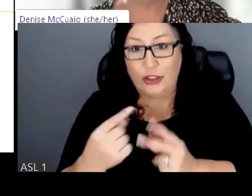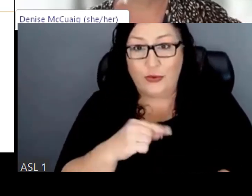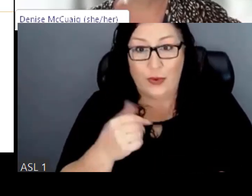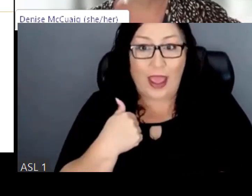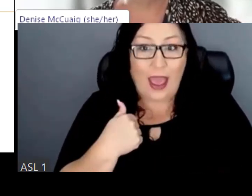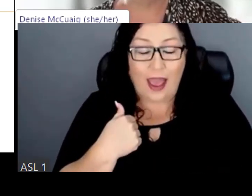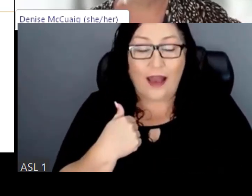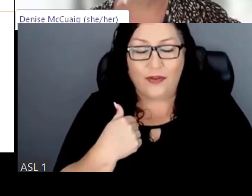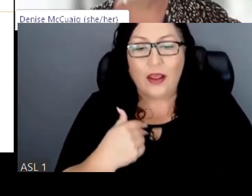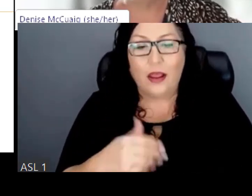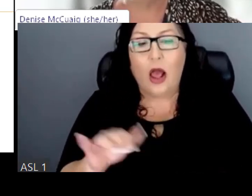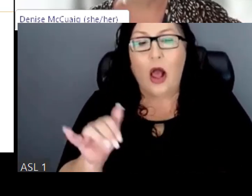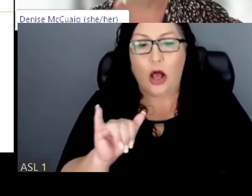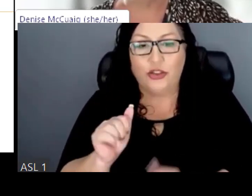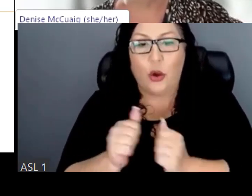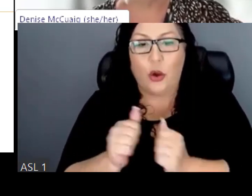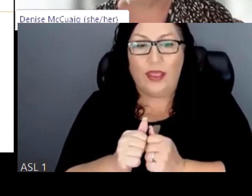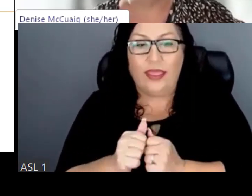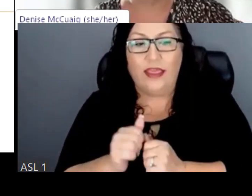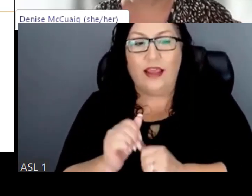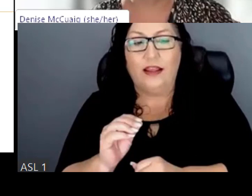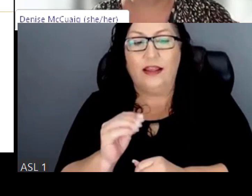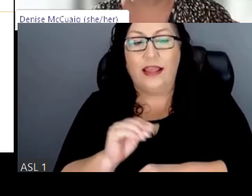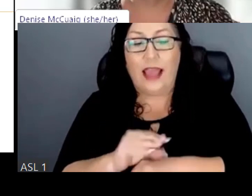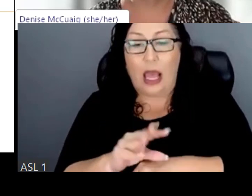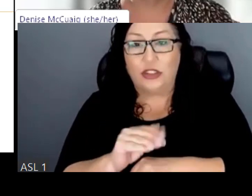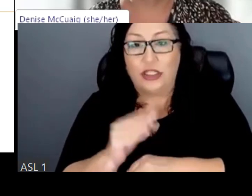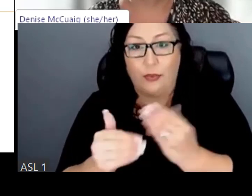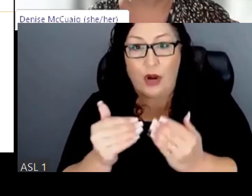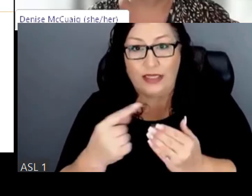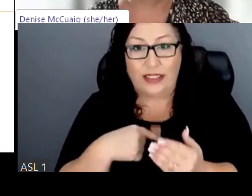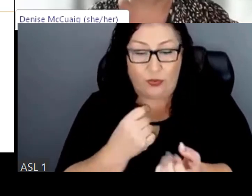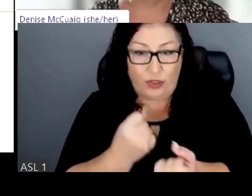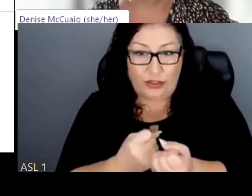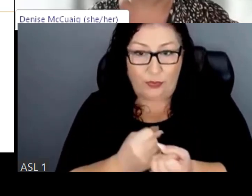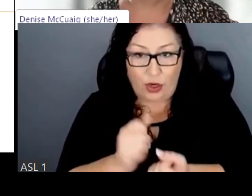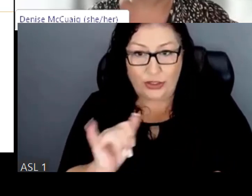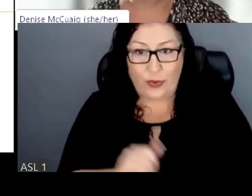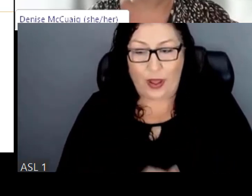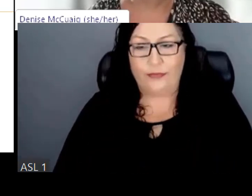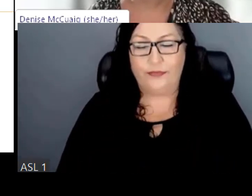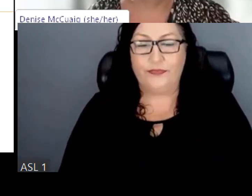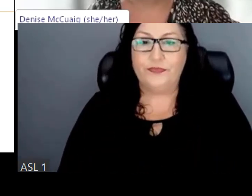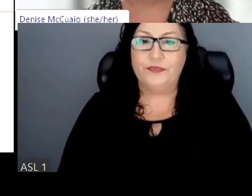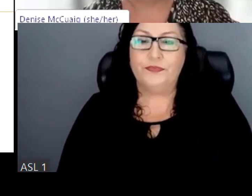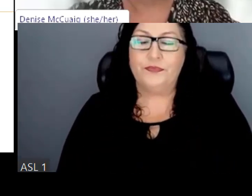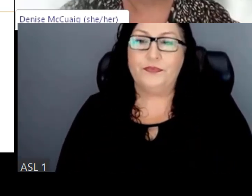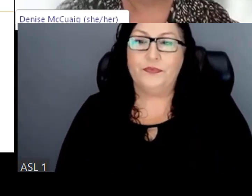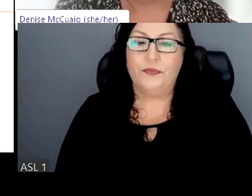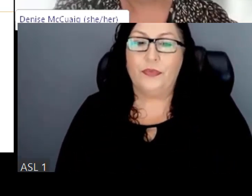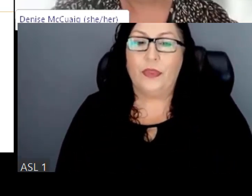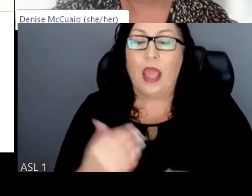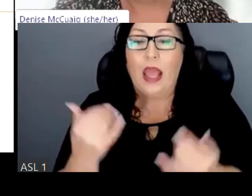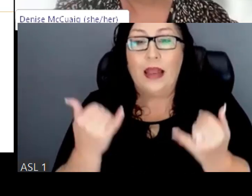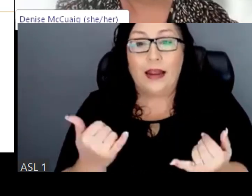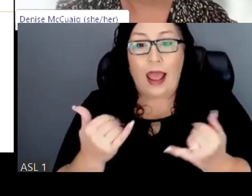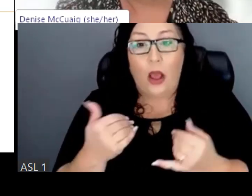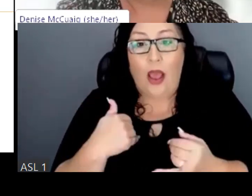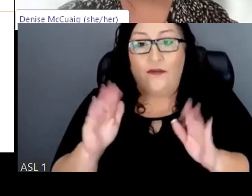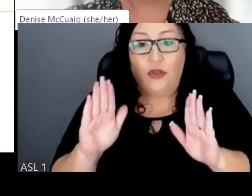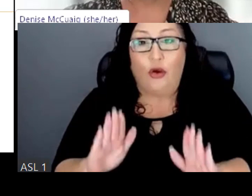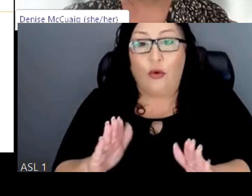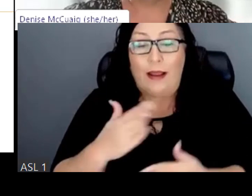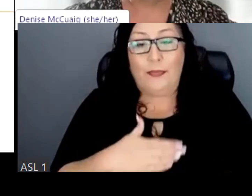interpretation options we have, along with the counseling process that we support. I'm